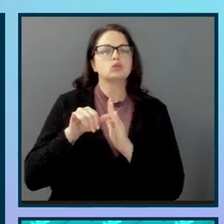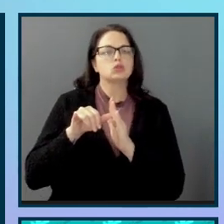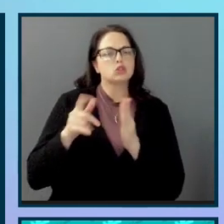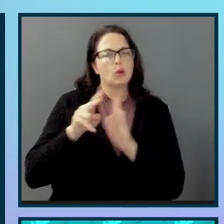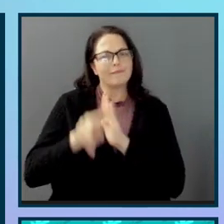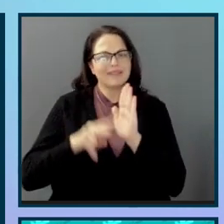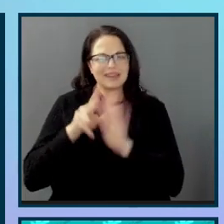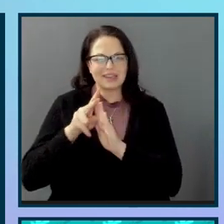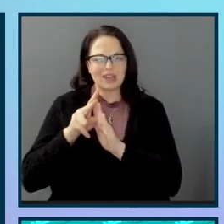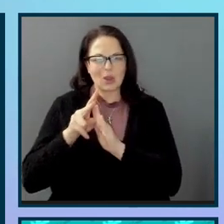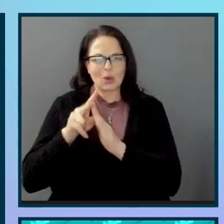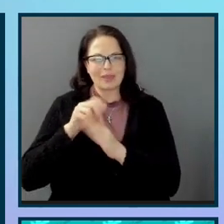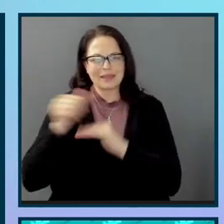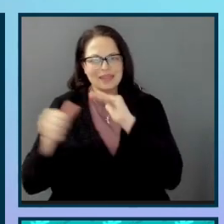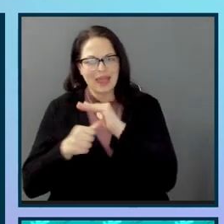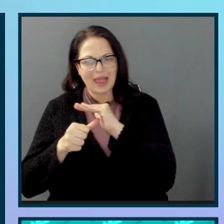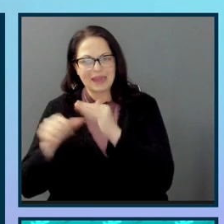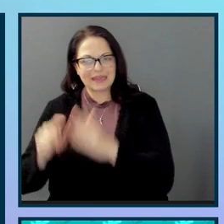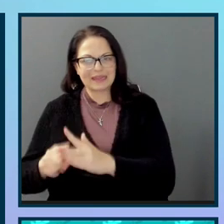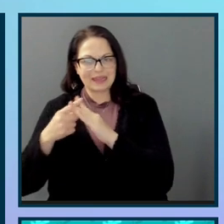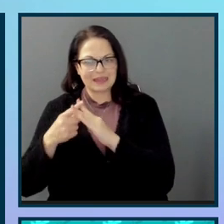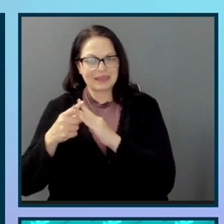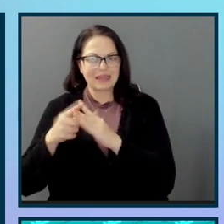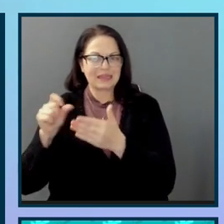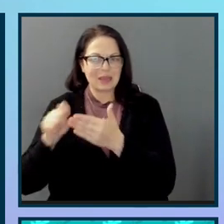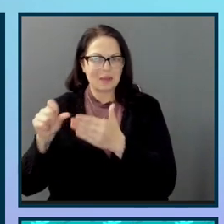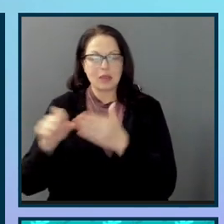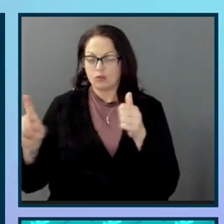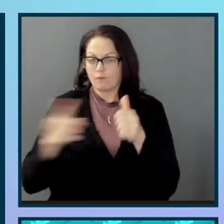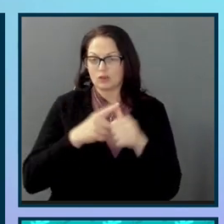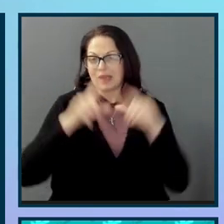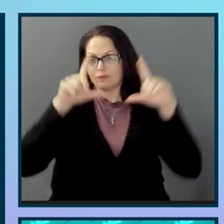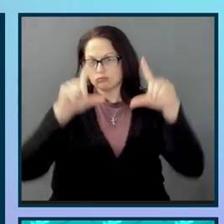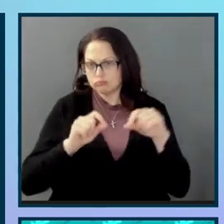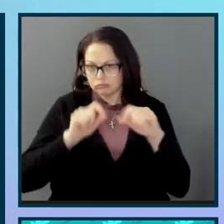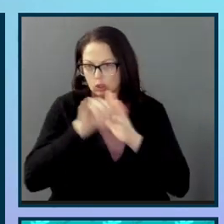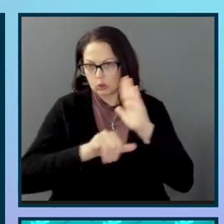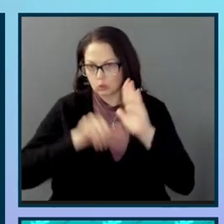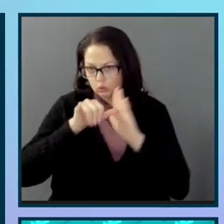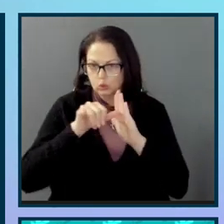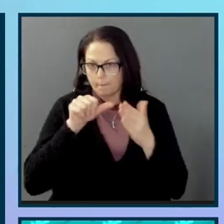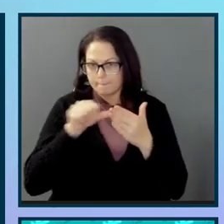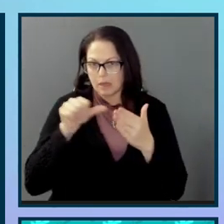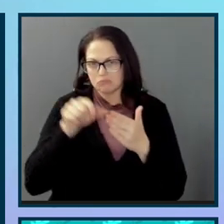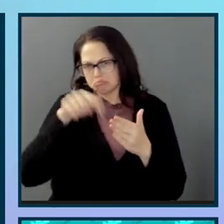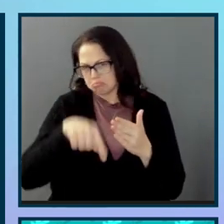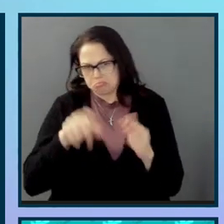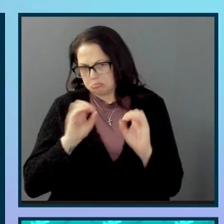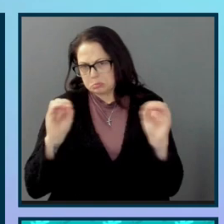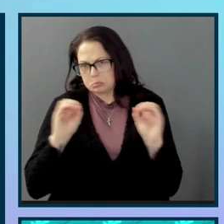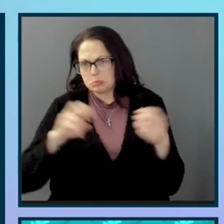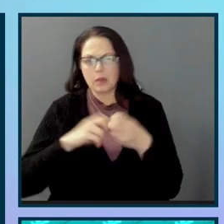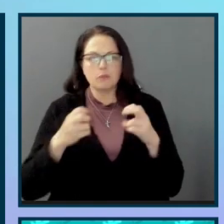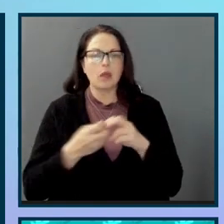before we even get to begin the demo, I have to close the YouTube popover. This should not be a big problem because I